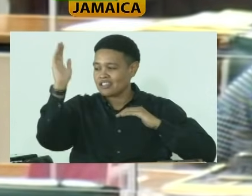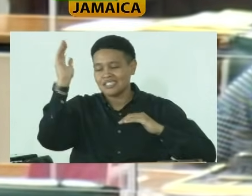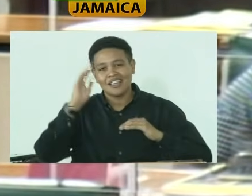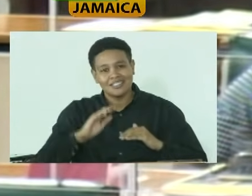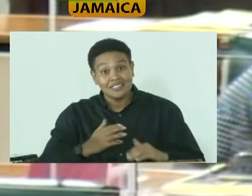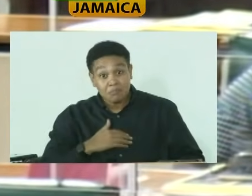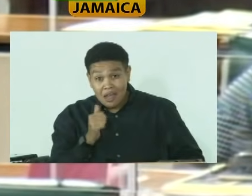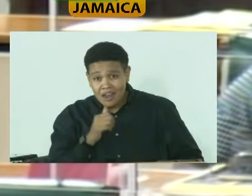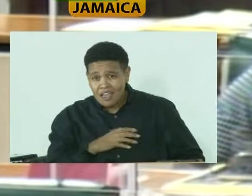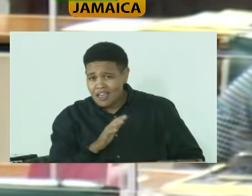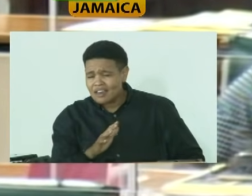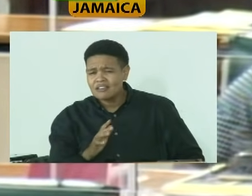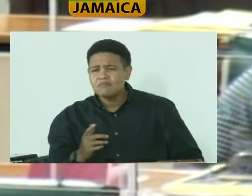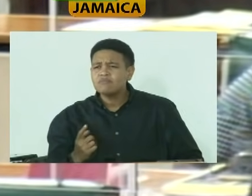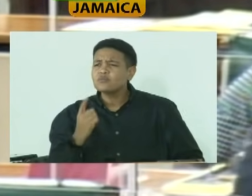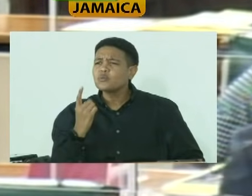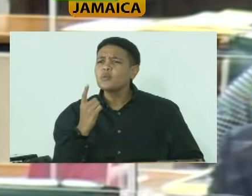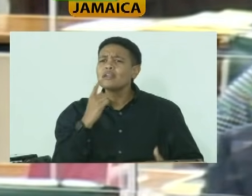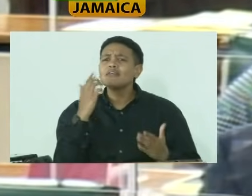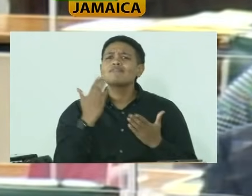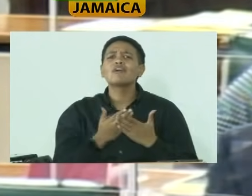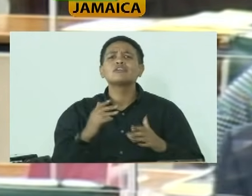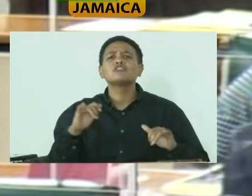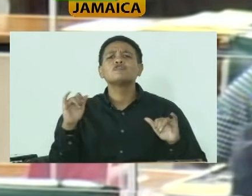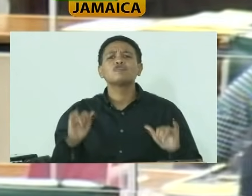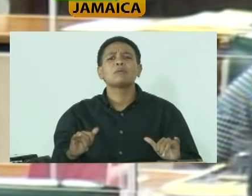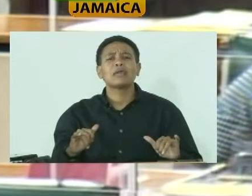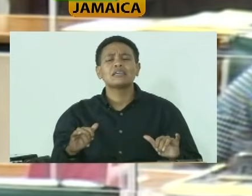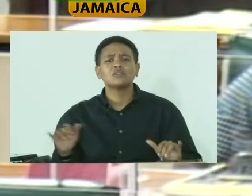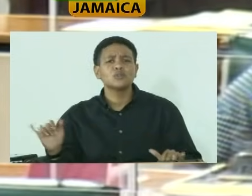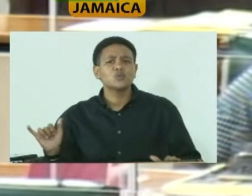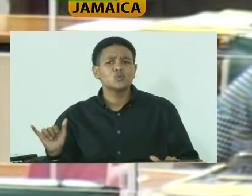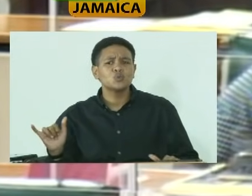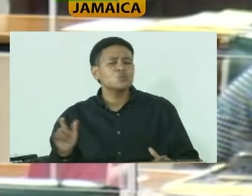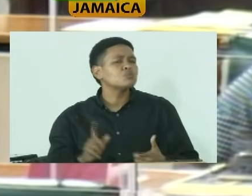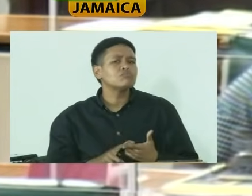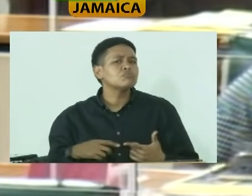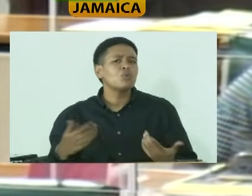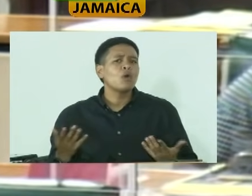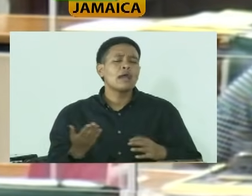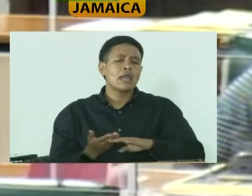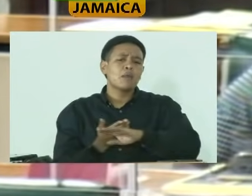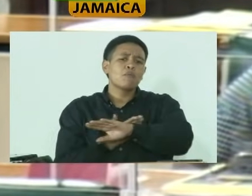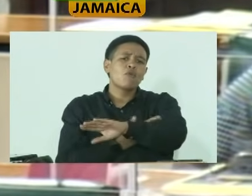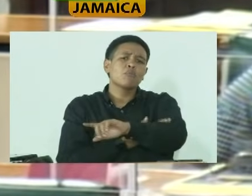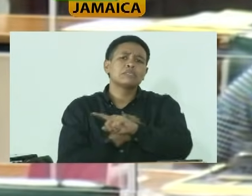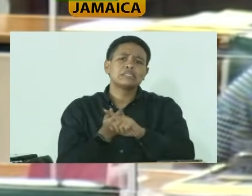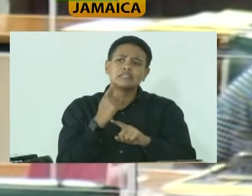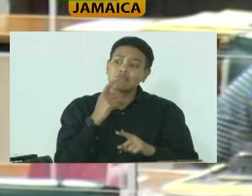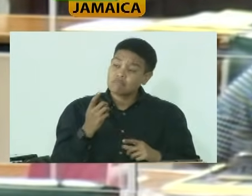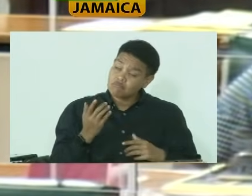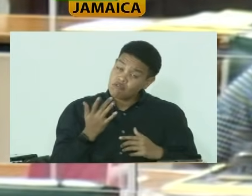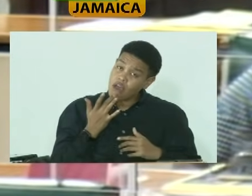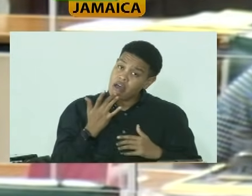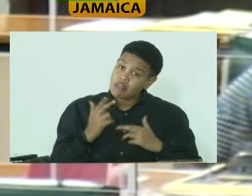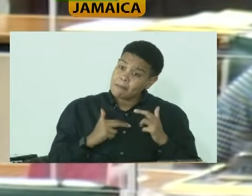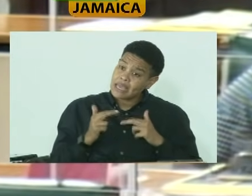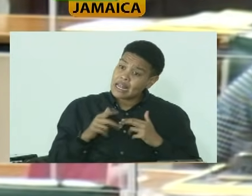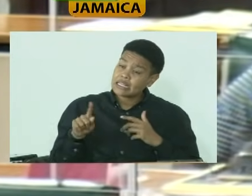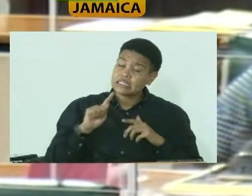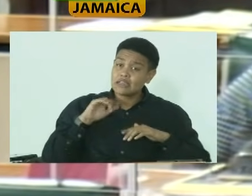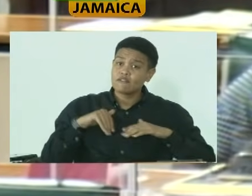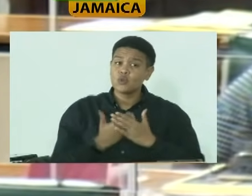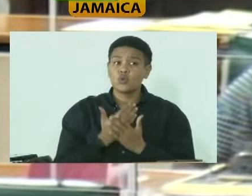My lady, one factor remains as well, and that is the improvements, or rather the building, of the